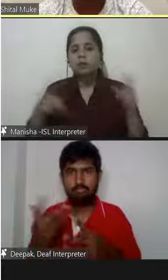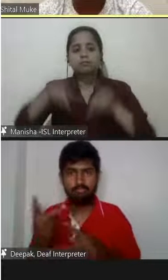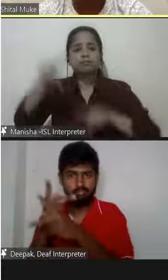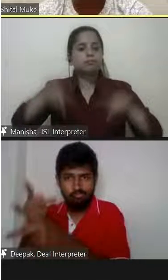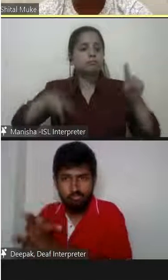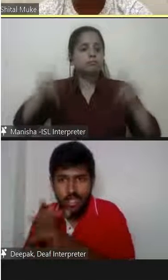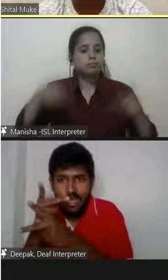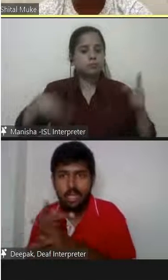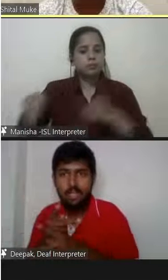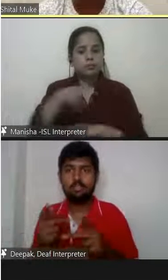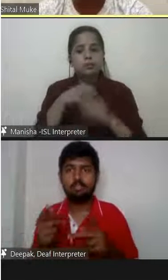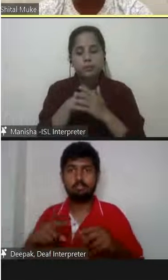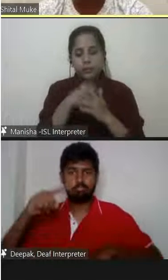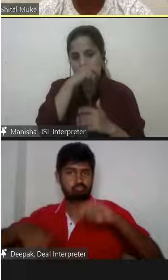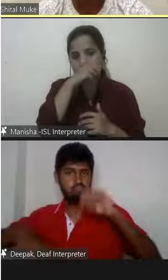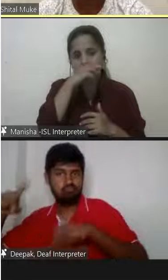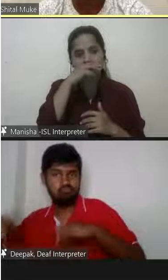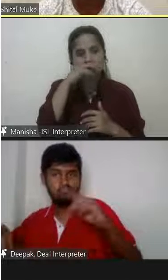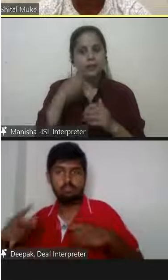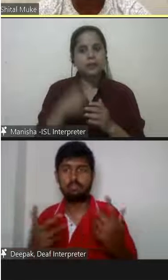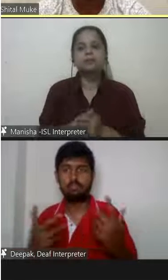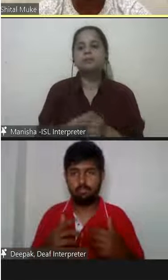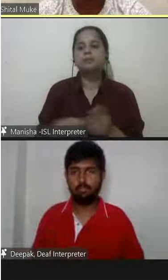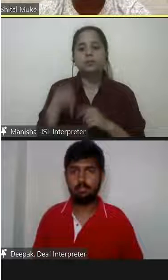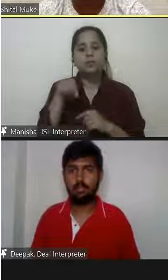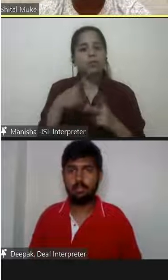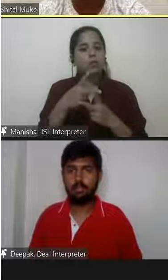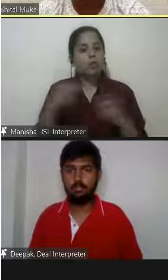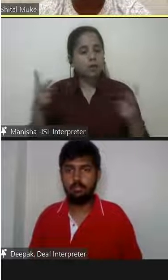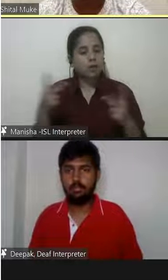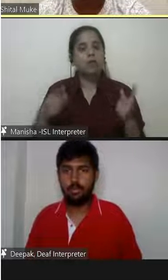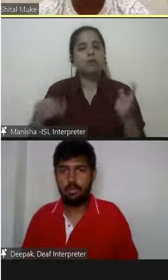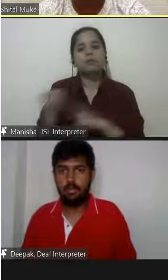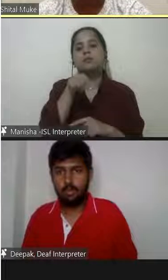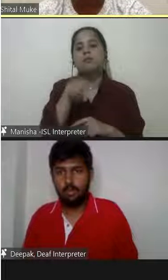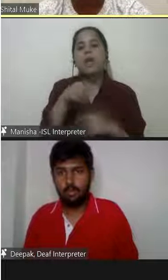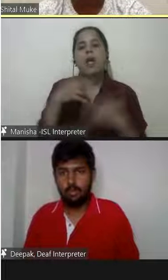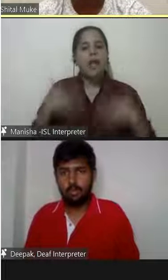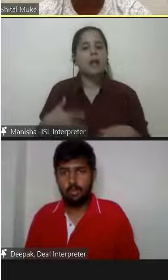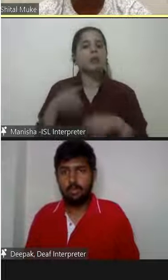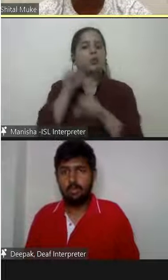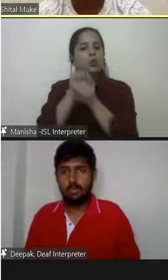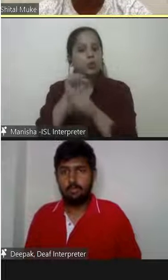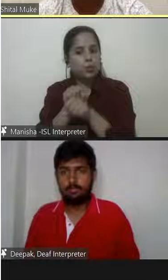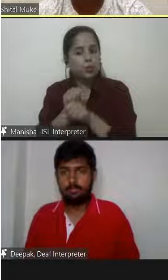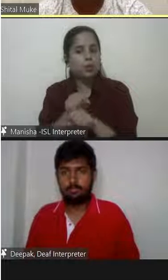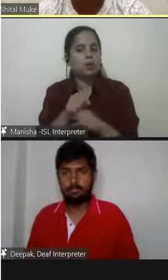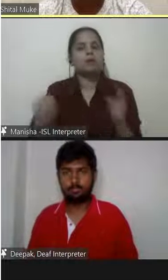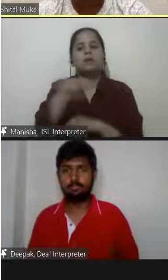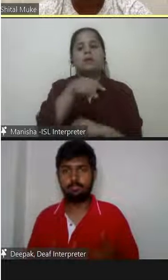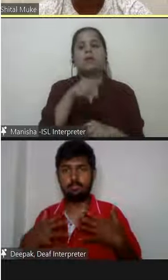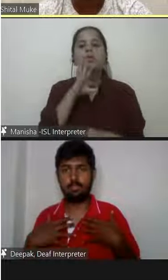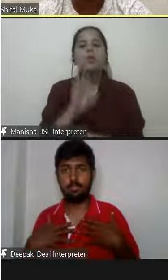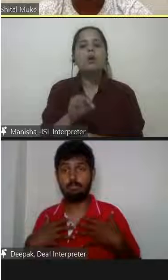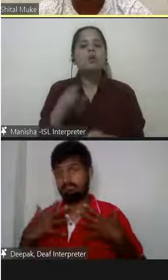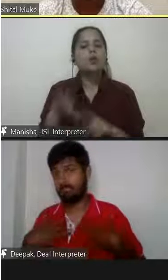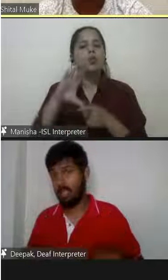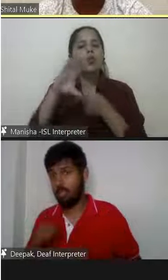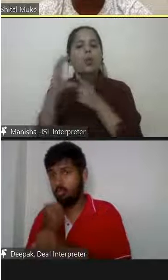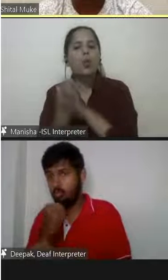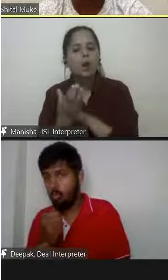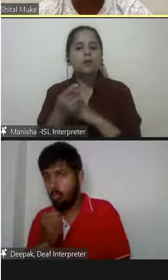settings, and for the effectiveness of non-specialist providers and health workers in delivering elements of culturally